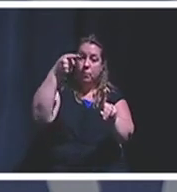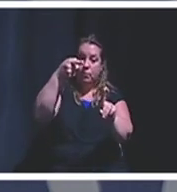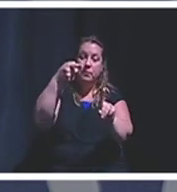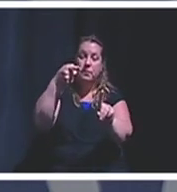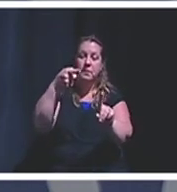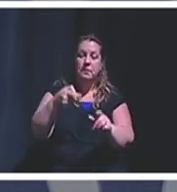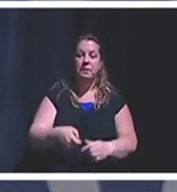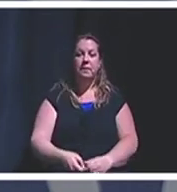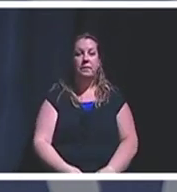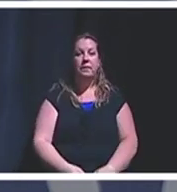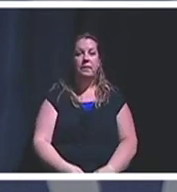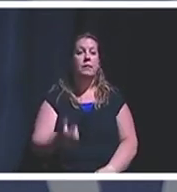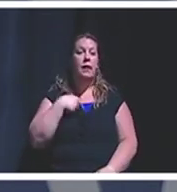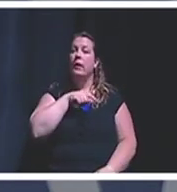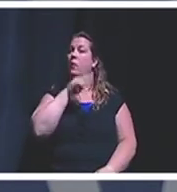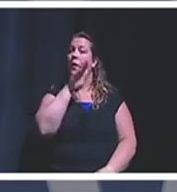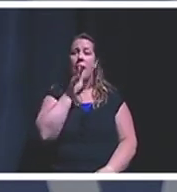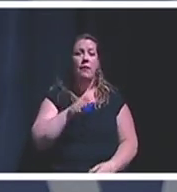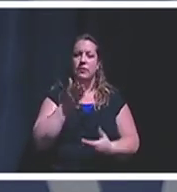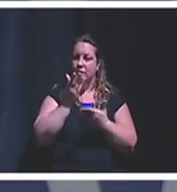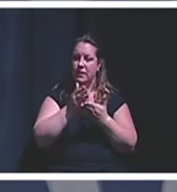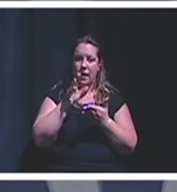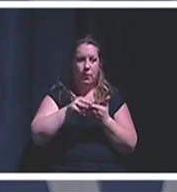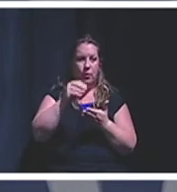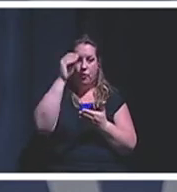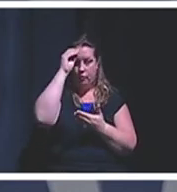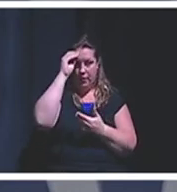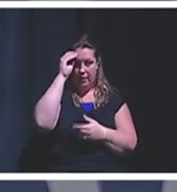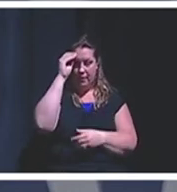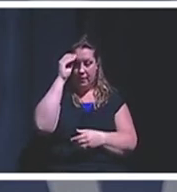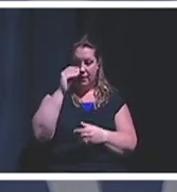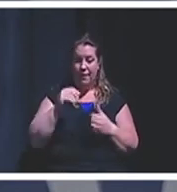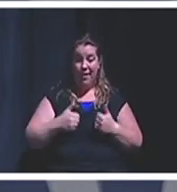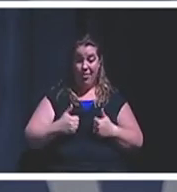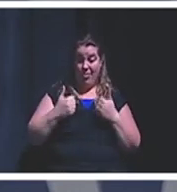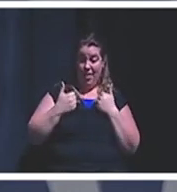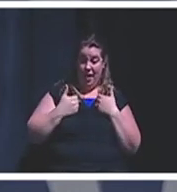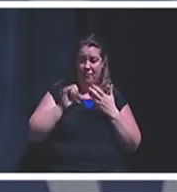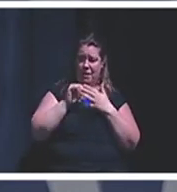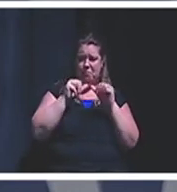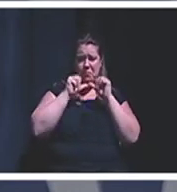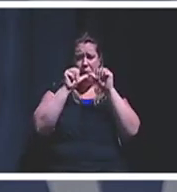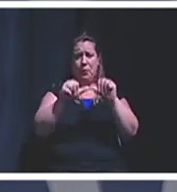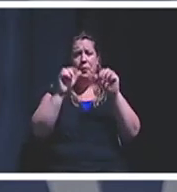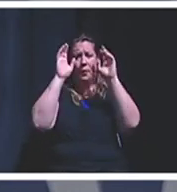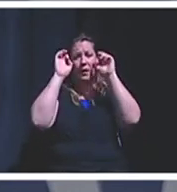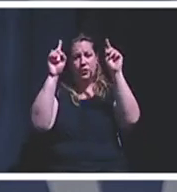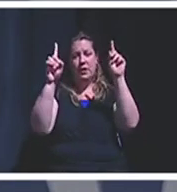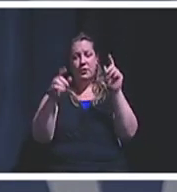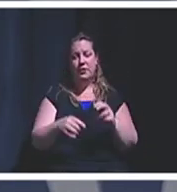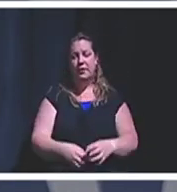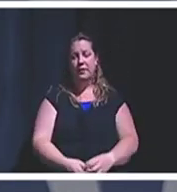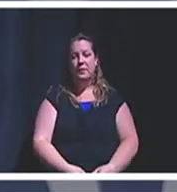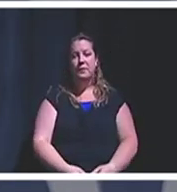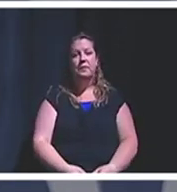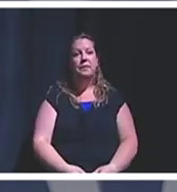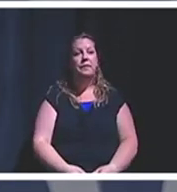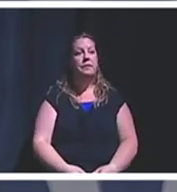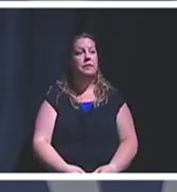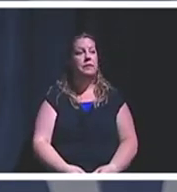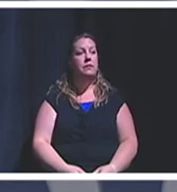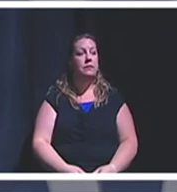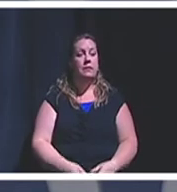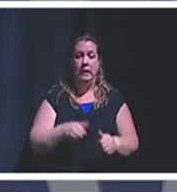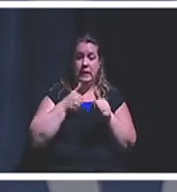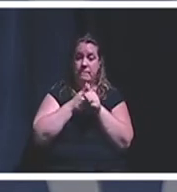We never stop learning. Life is a continuing education. Stay current not only on